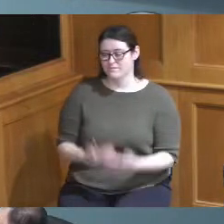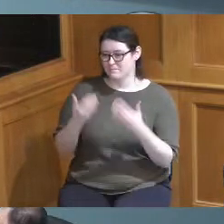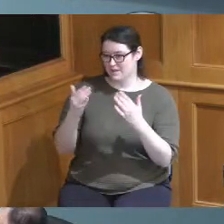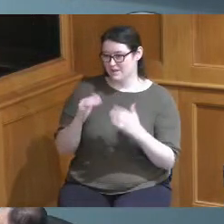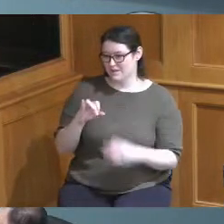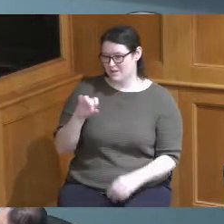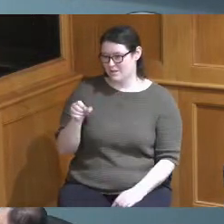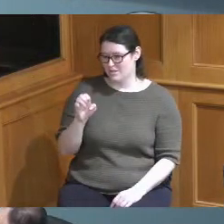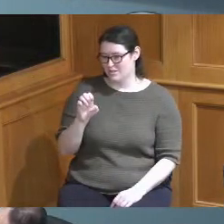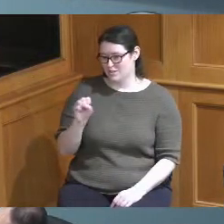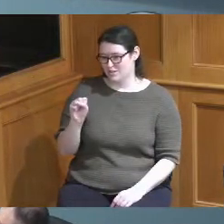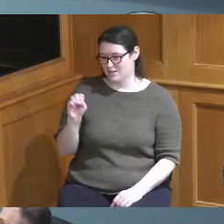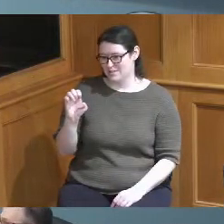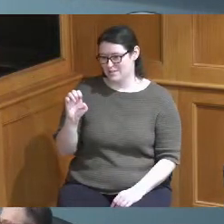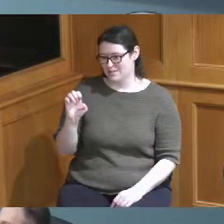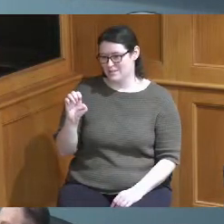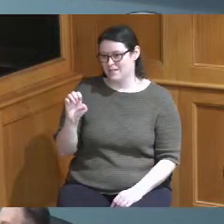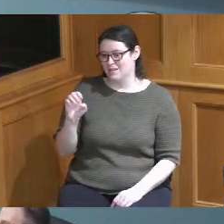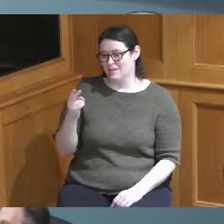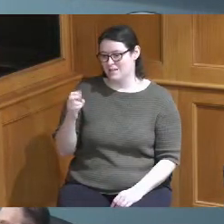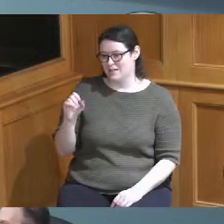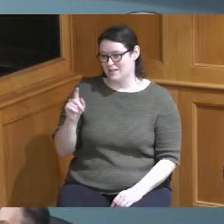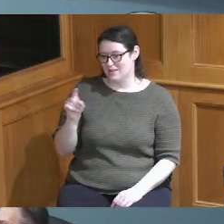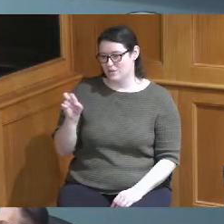Jesse Heiser.